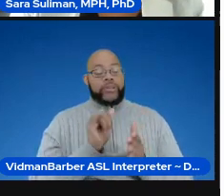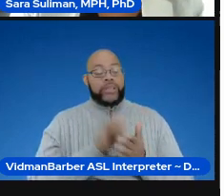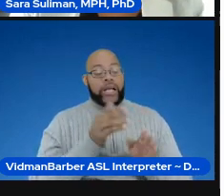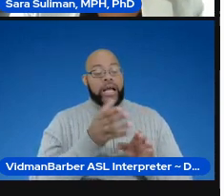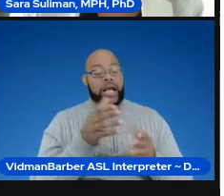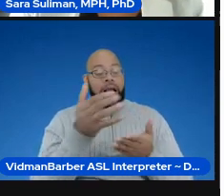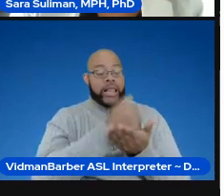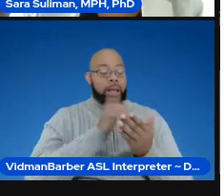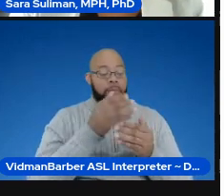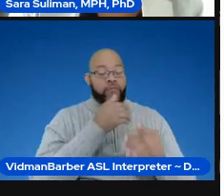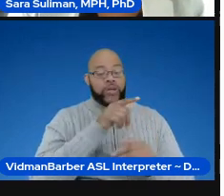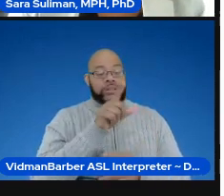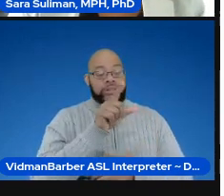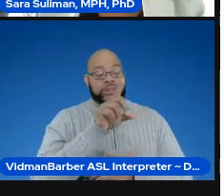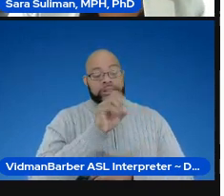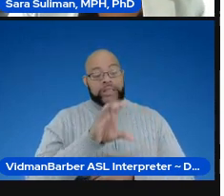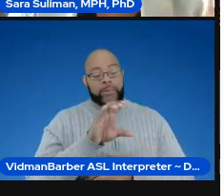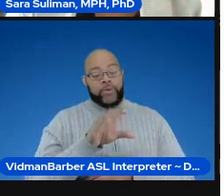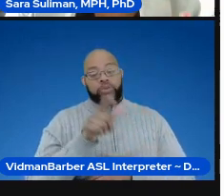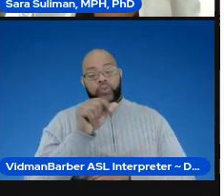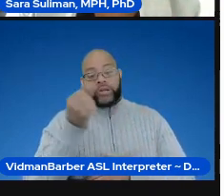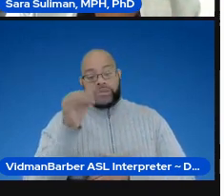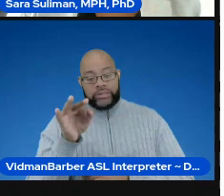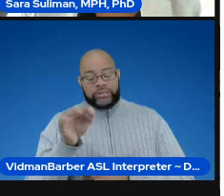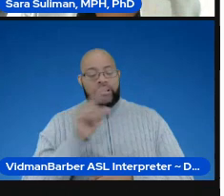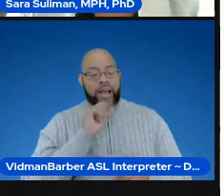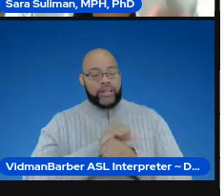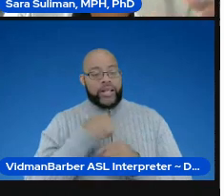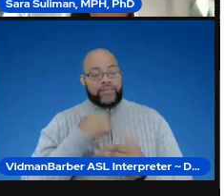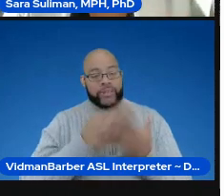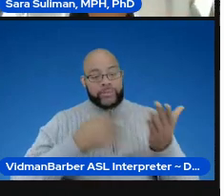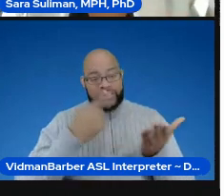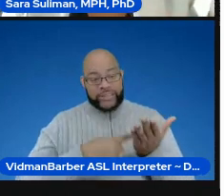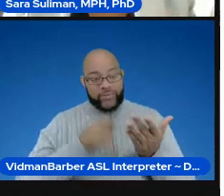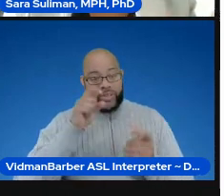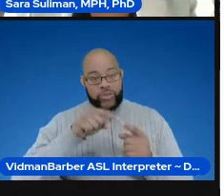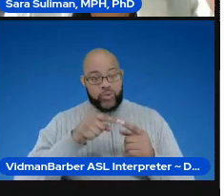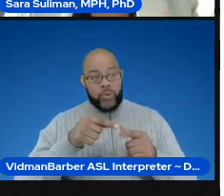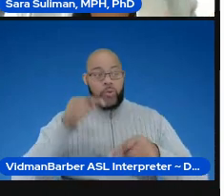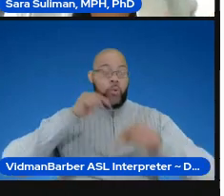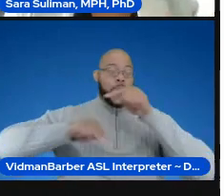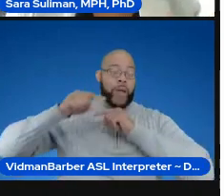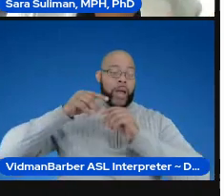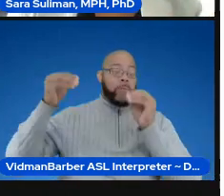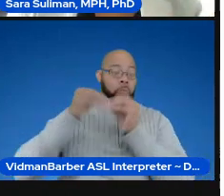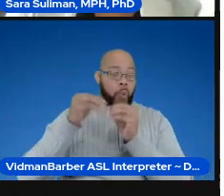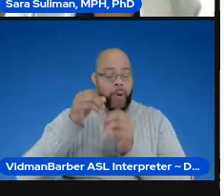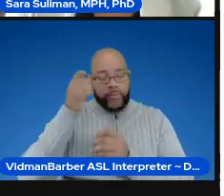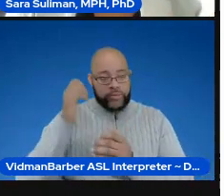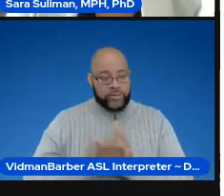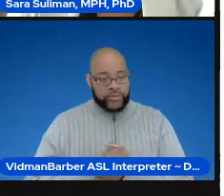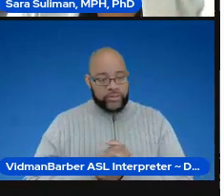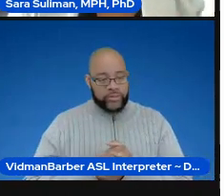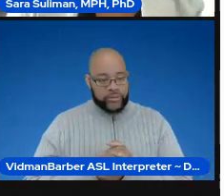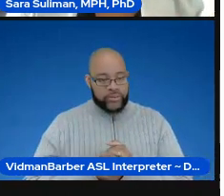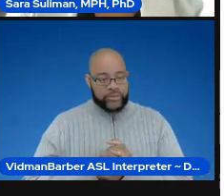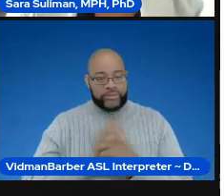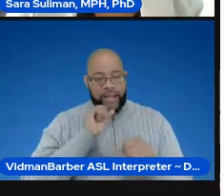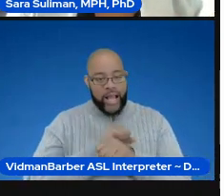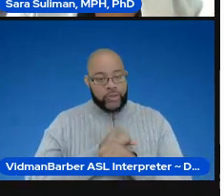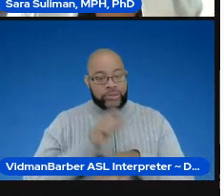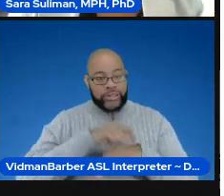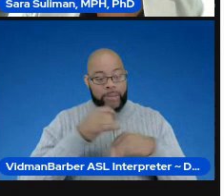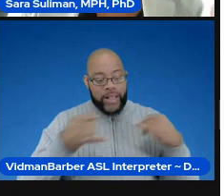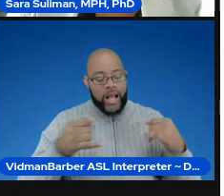before December 2019. And there was actually some discussion if we needed to go even further back because the actual timeline